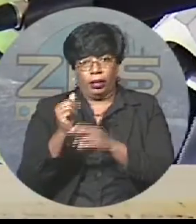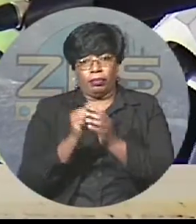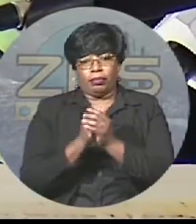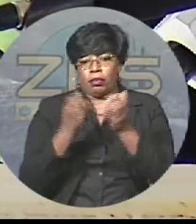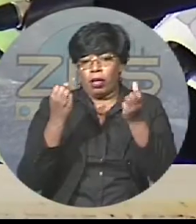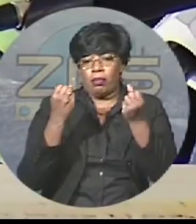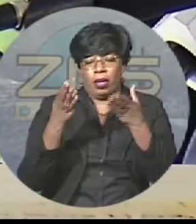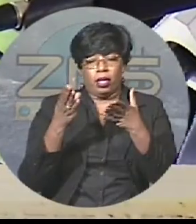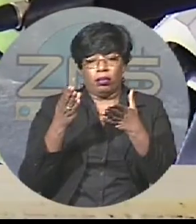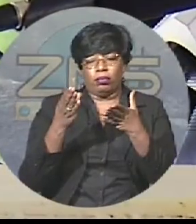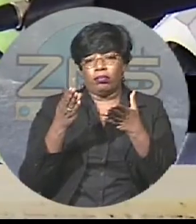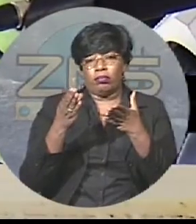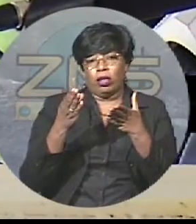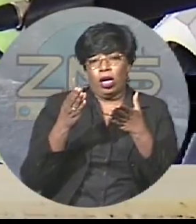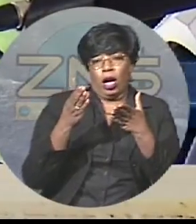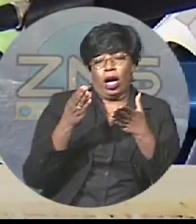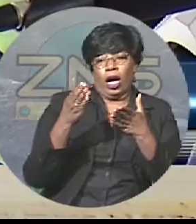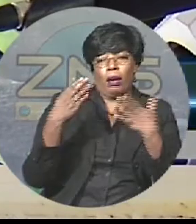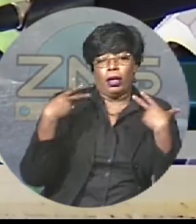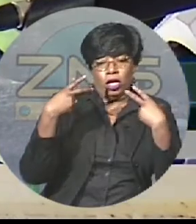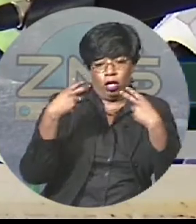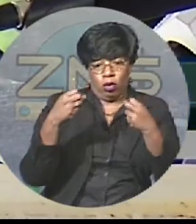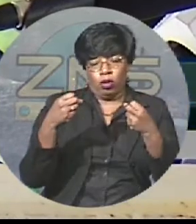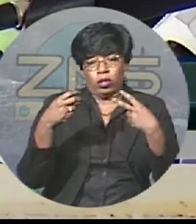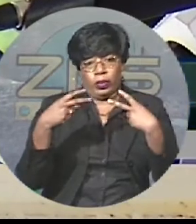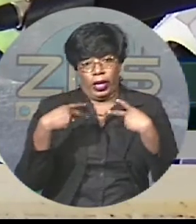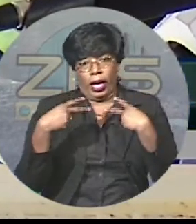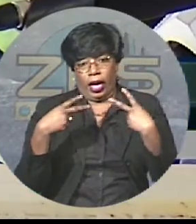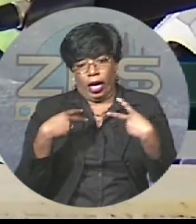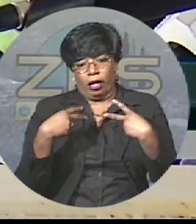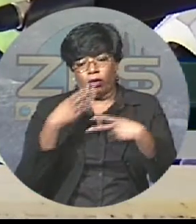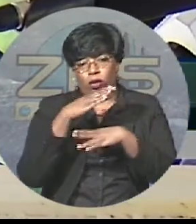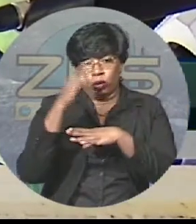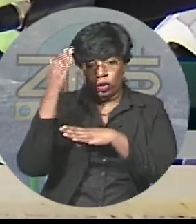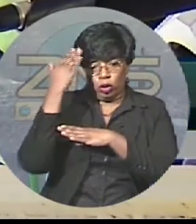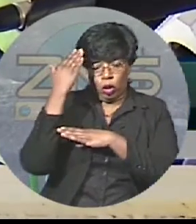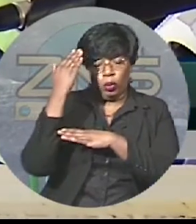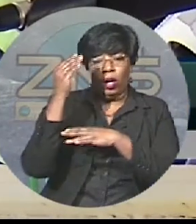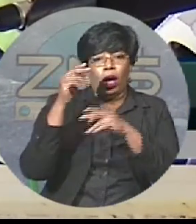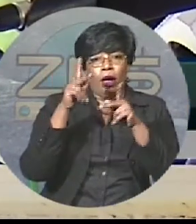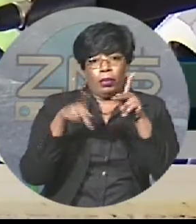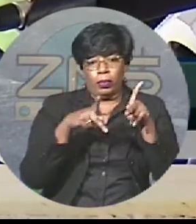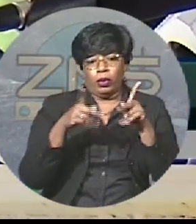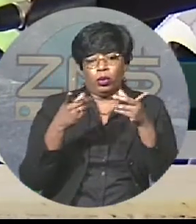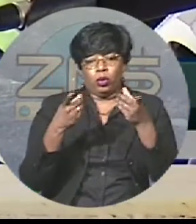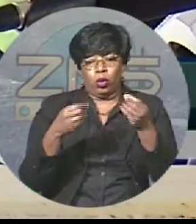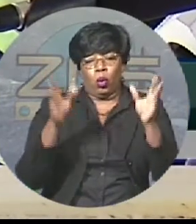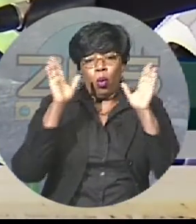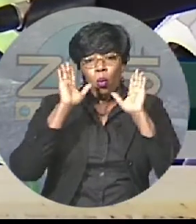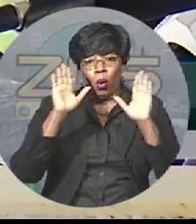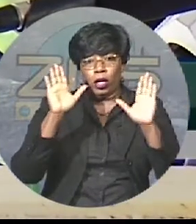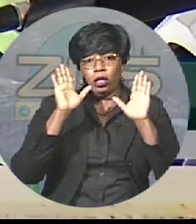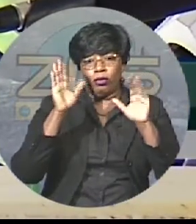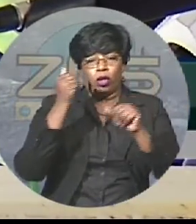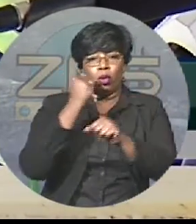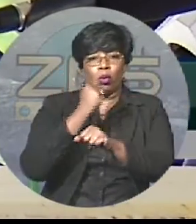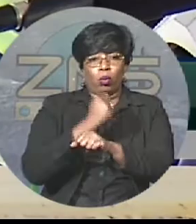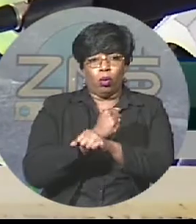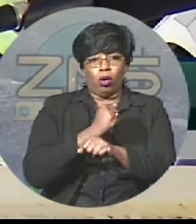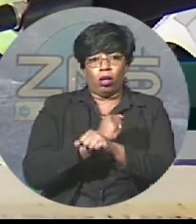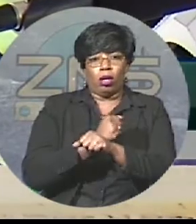unsung heroes and heroines. People who have done amazing work but